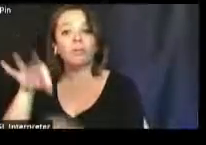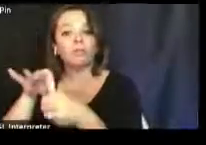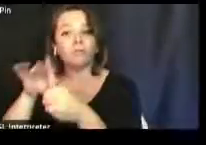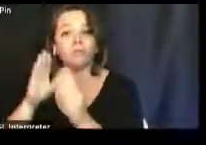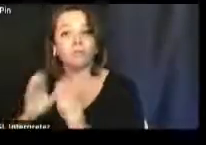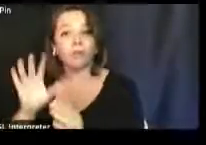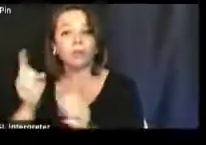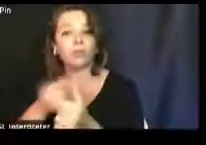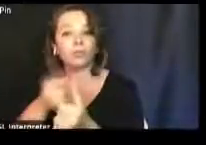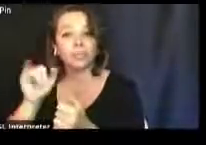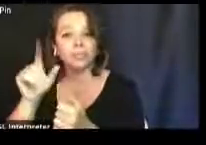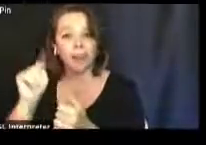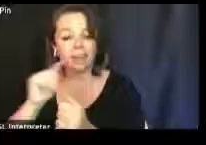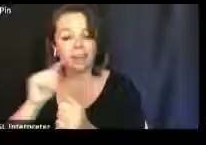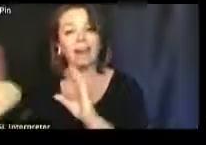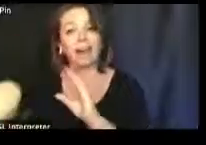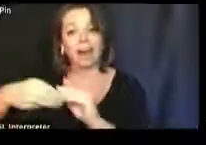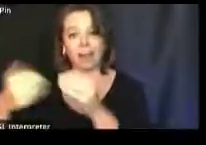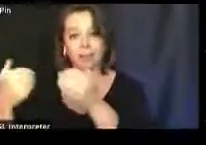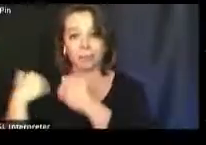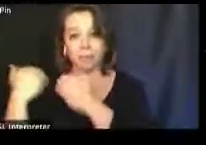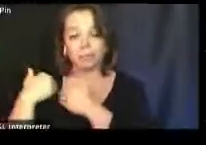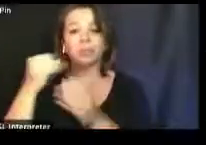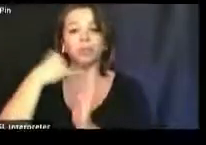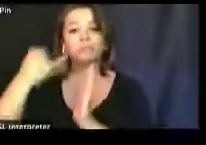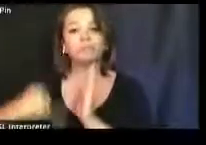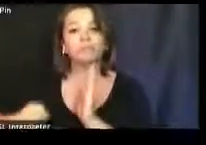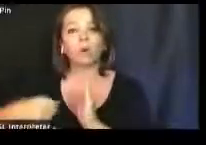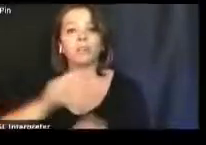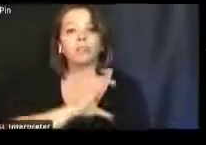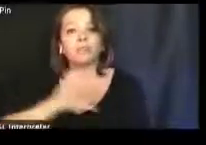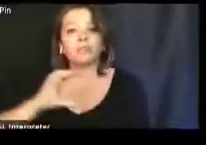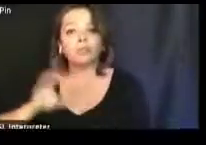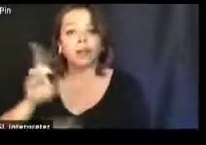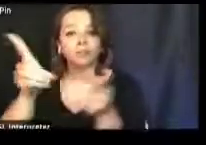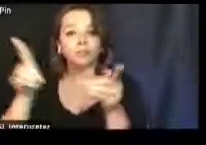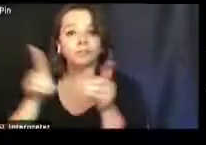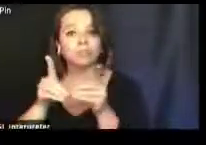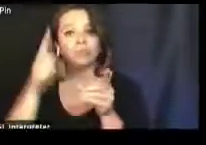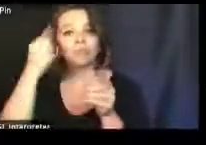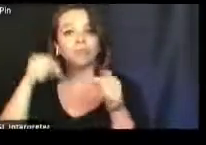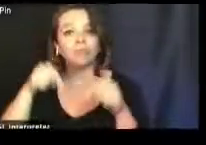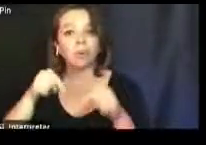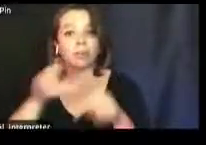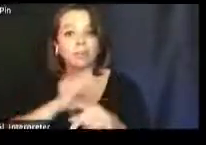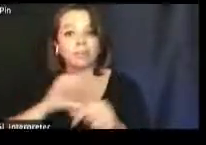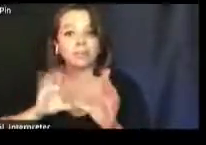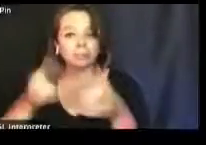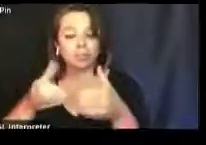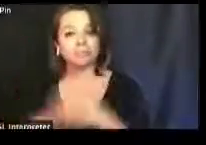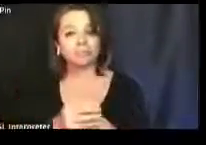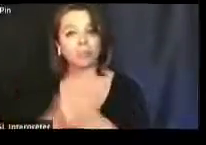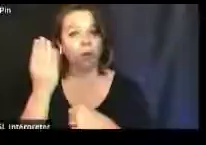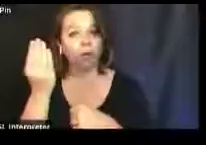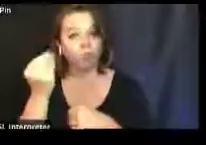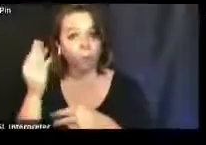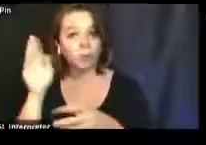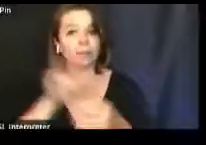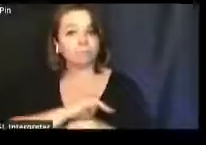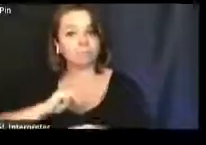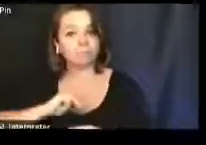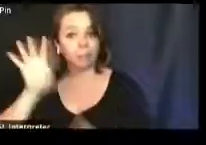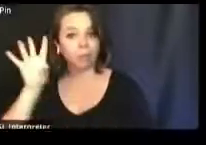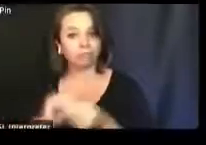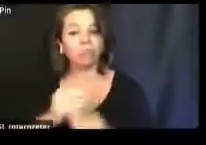of drawing congressional districts to the commission. The 14-member commission is made up of 5 Republicans,